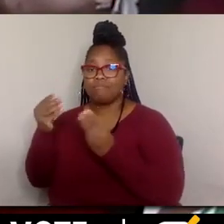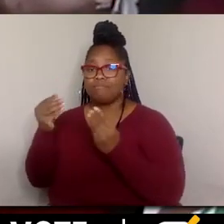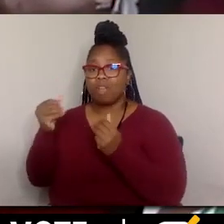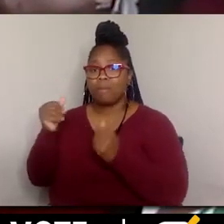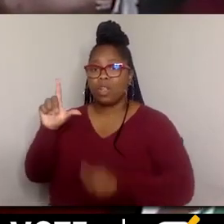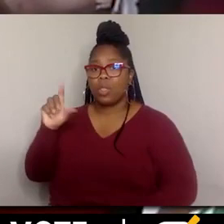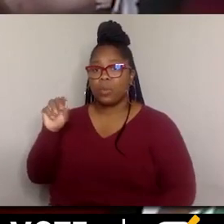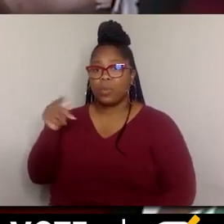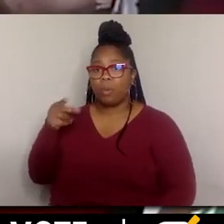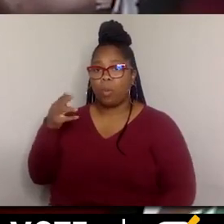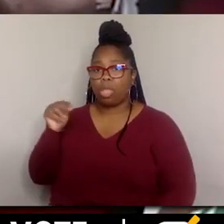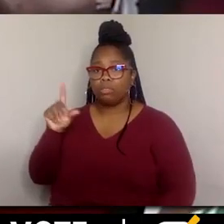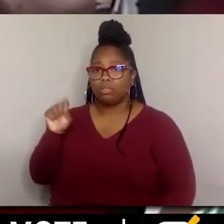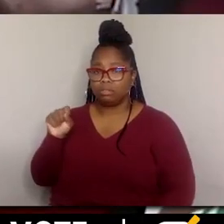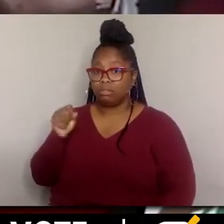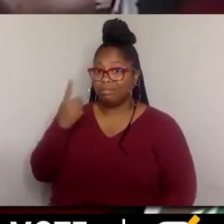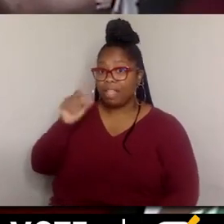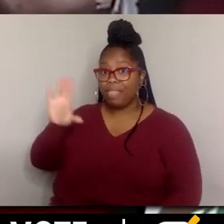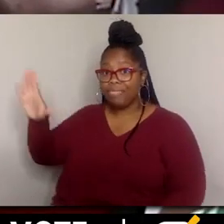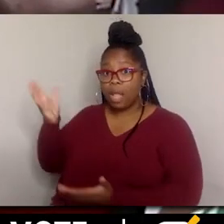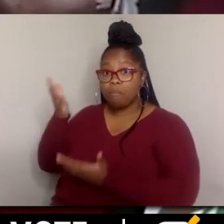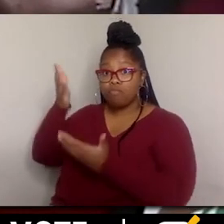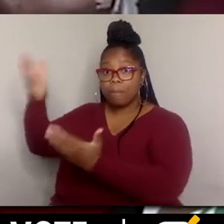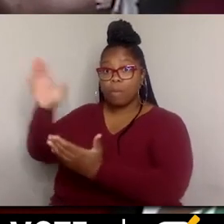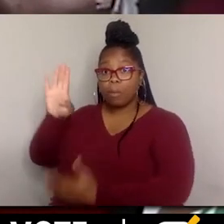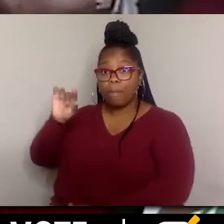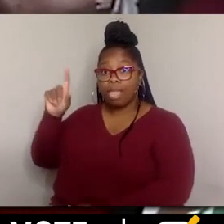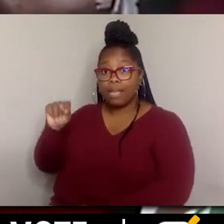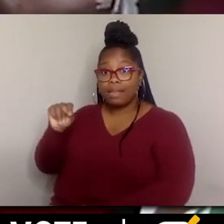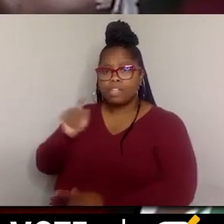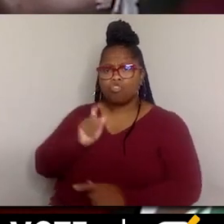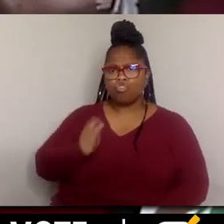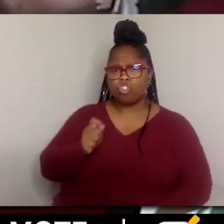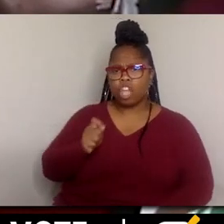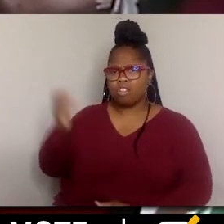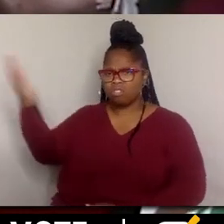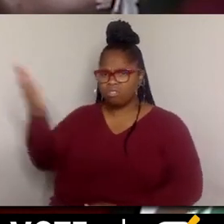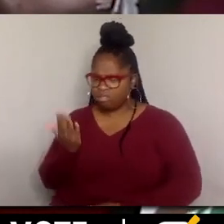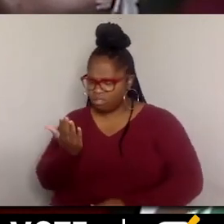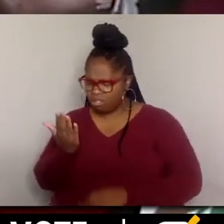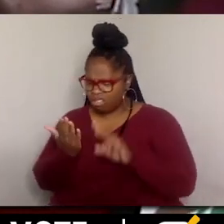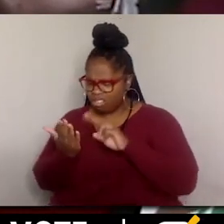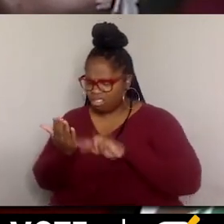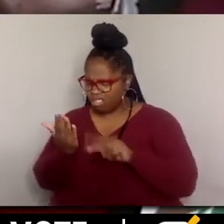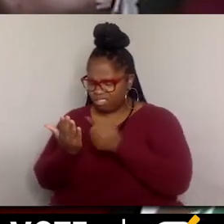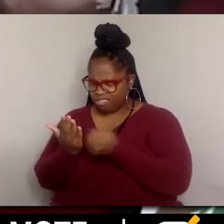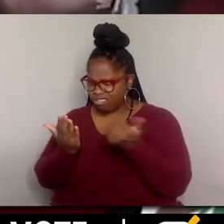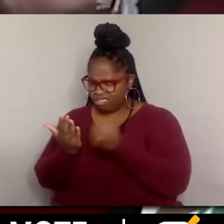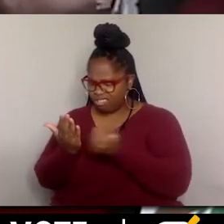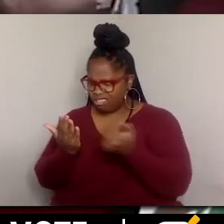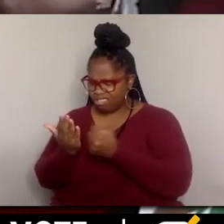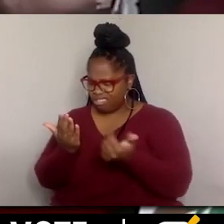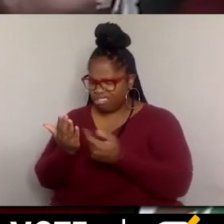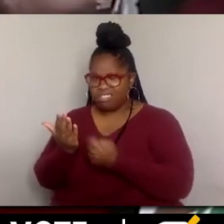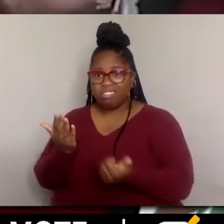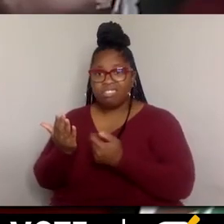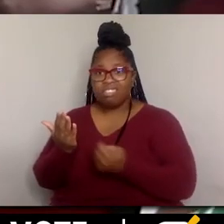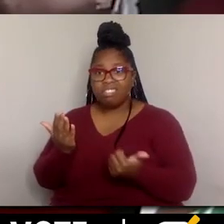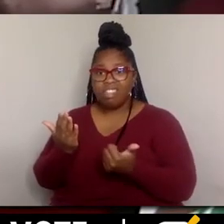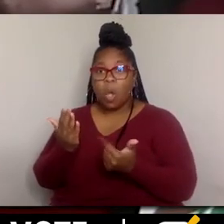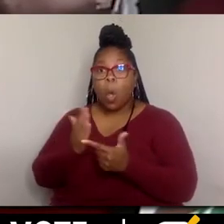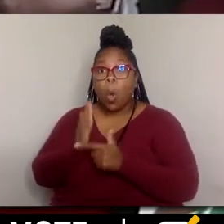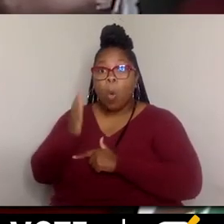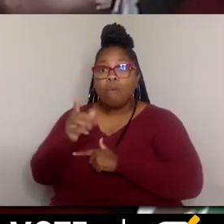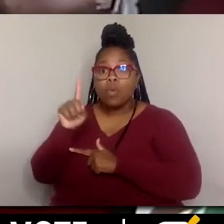than 100 words from their proposed ballot argument for false or misleading scare